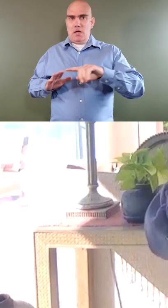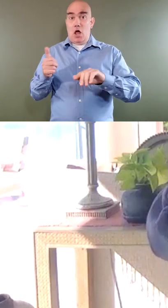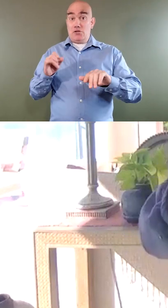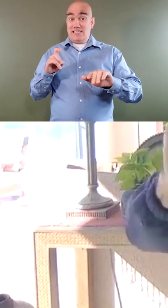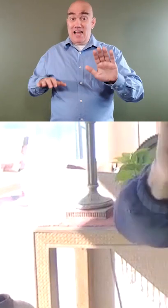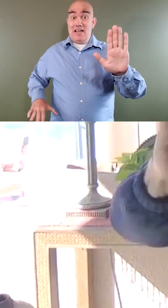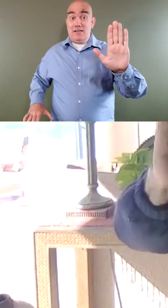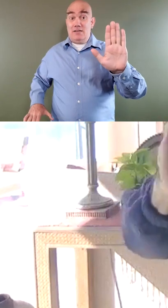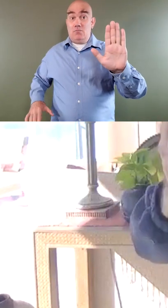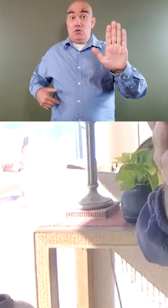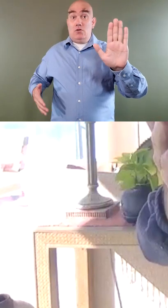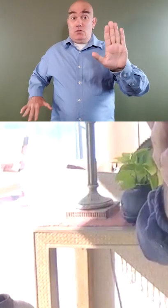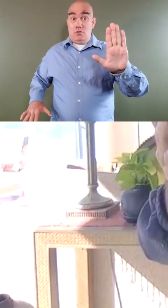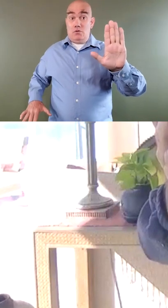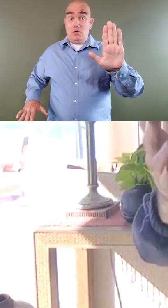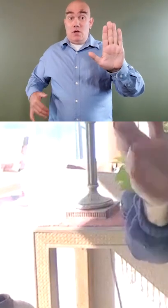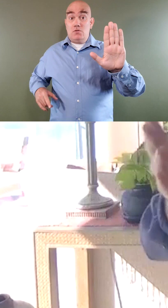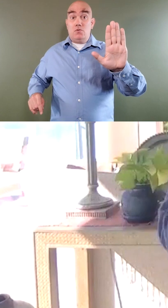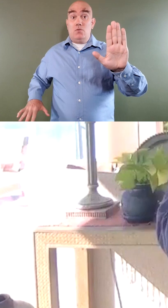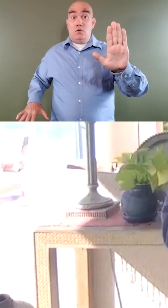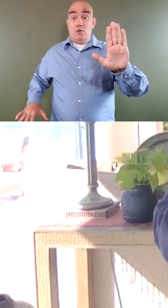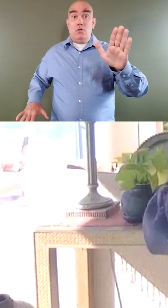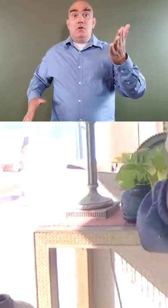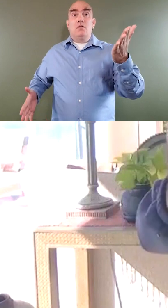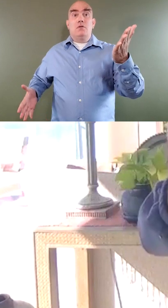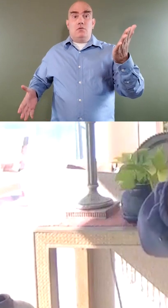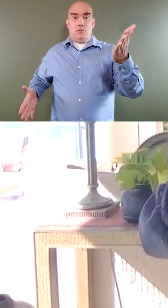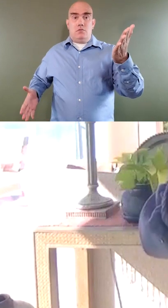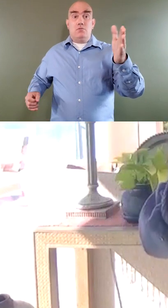turn the palms over so they're facing each other.